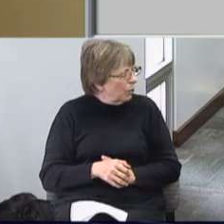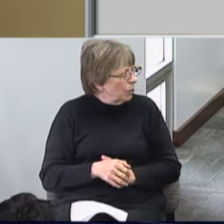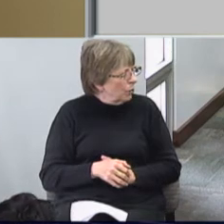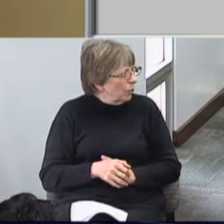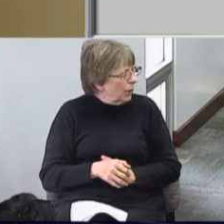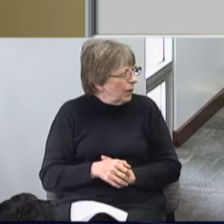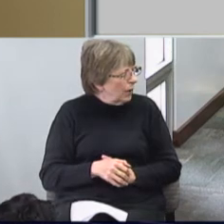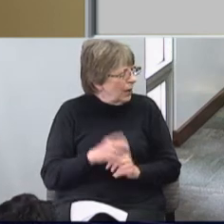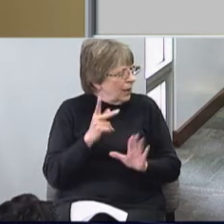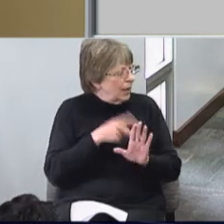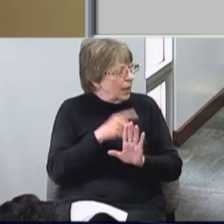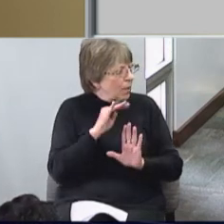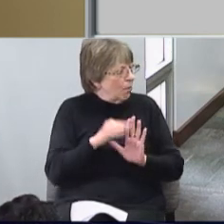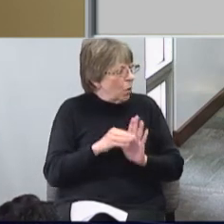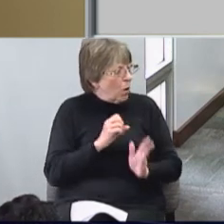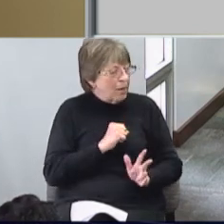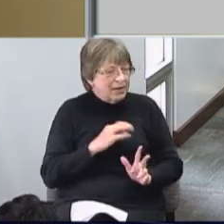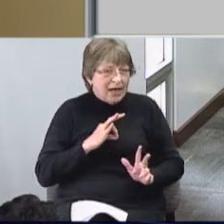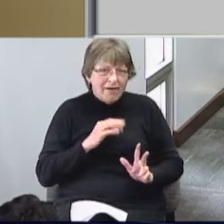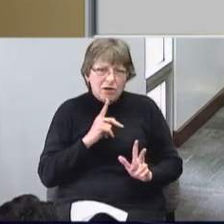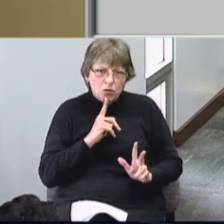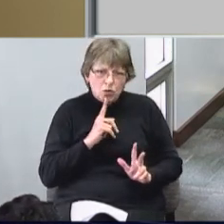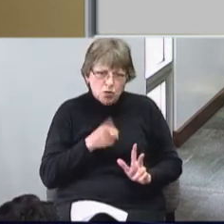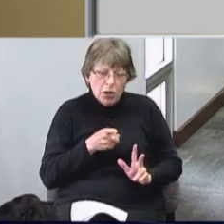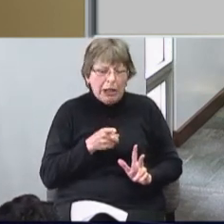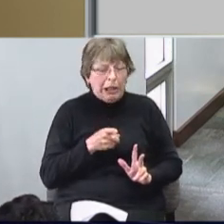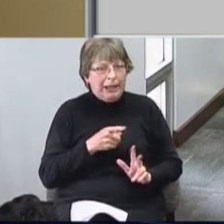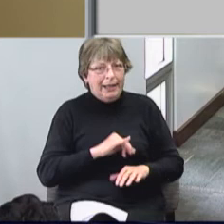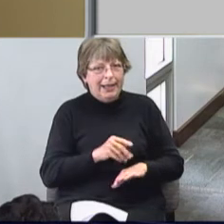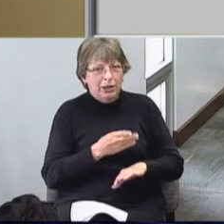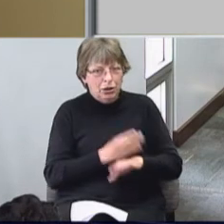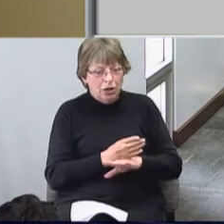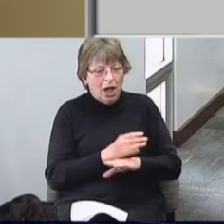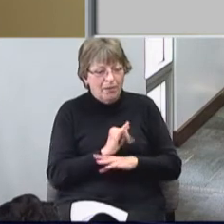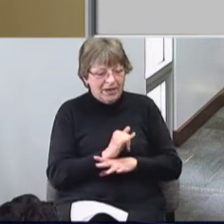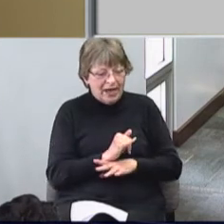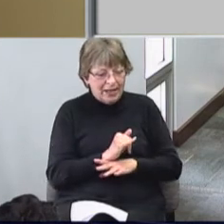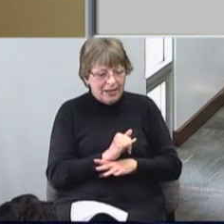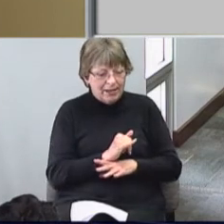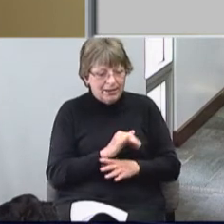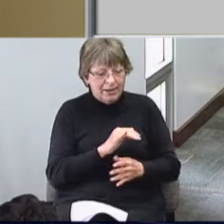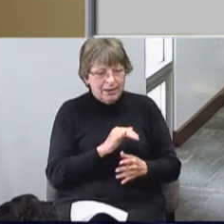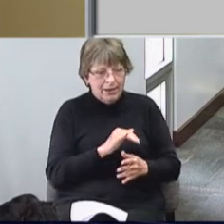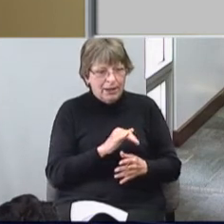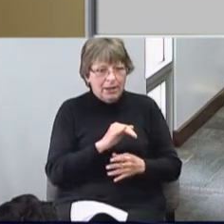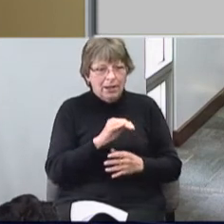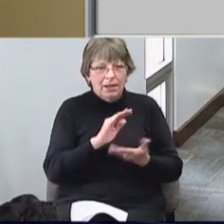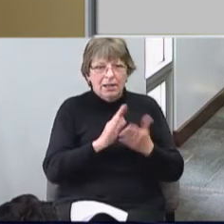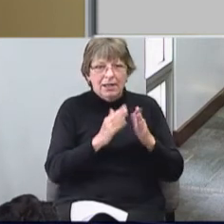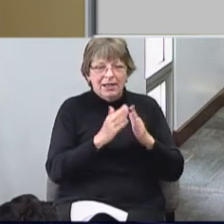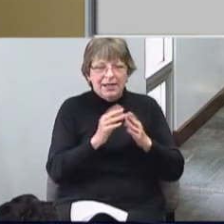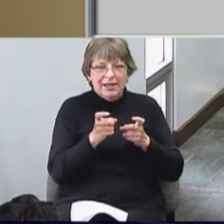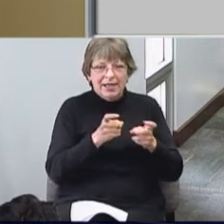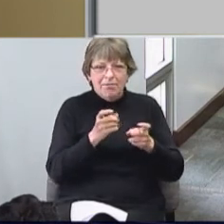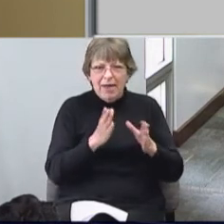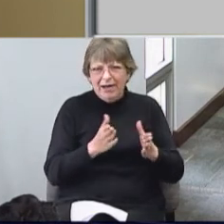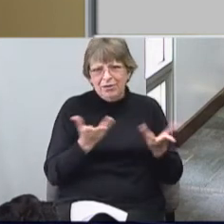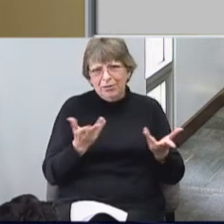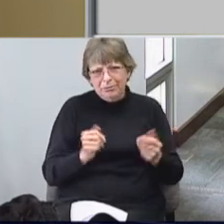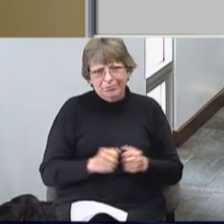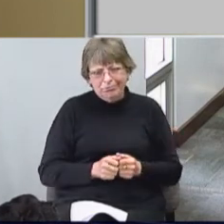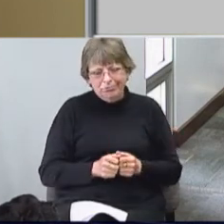The program staff is really a position that is designated by the city manager. It's kind of a portable job that